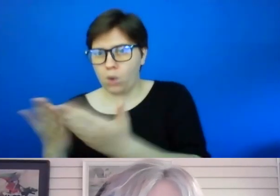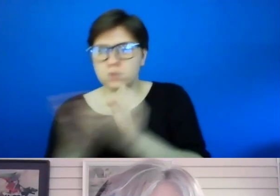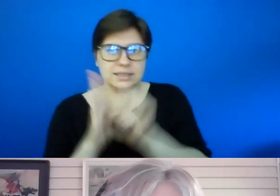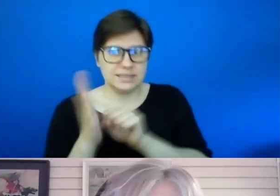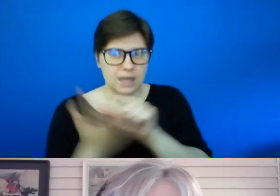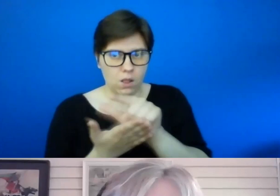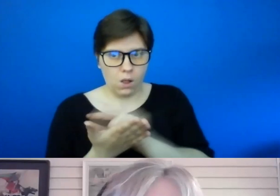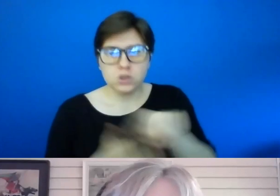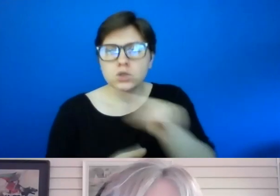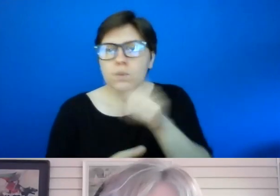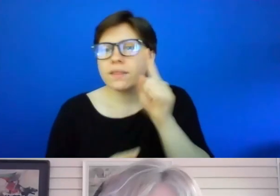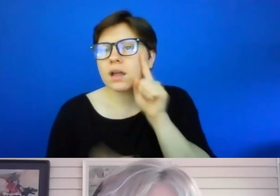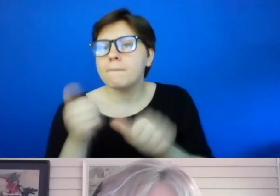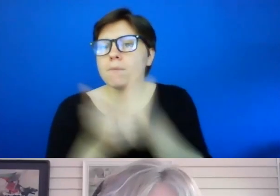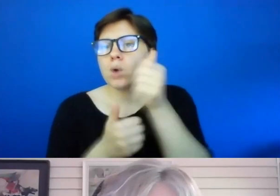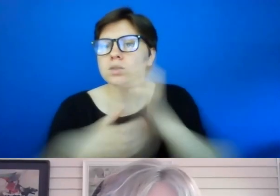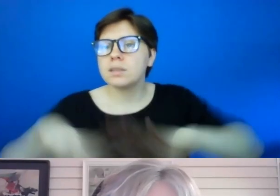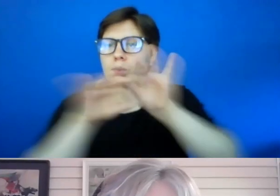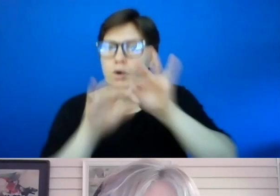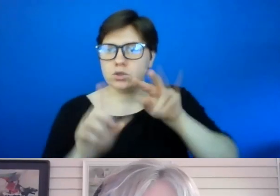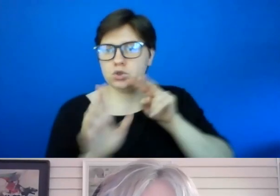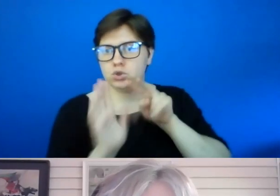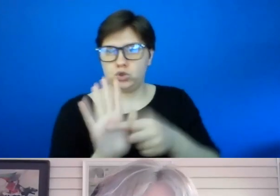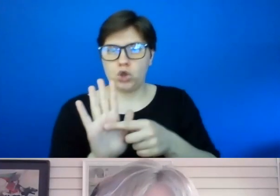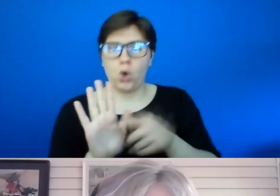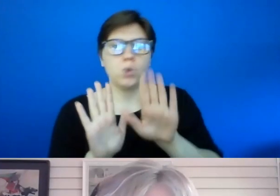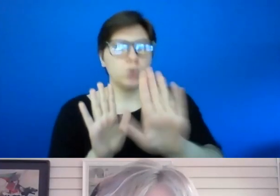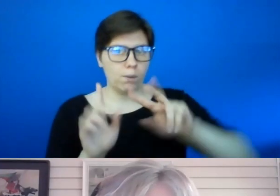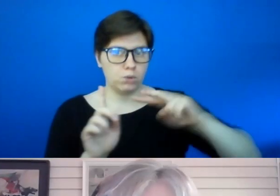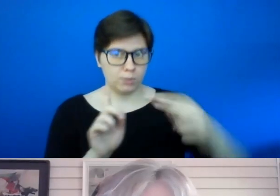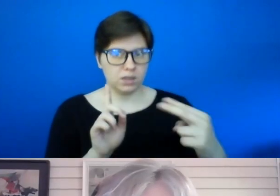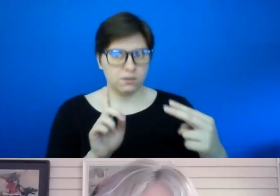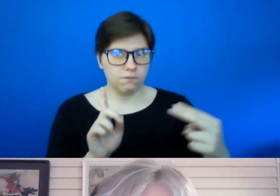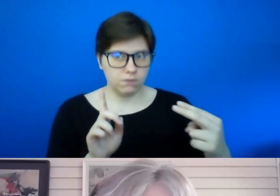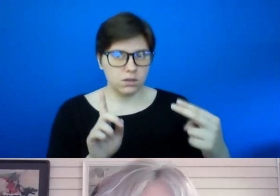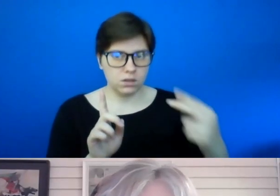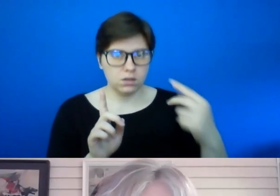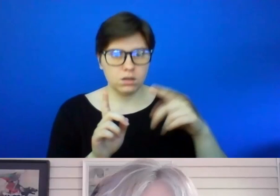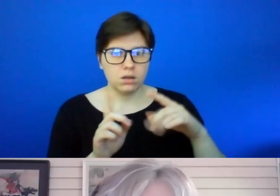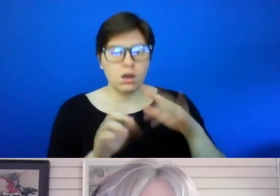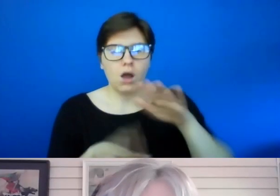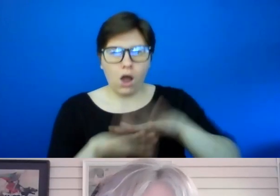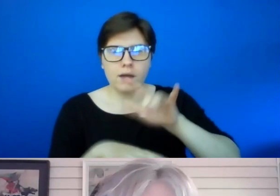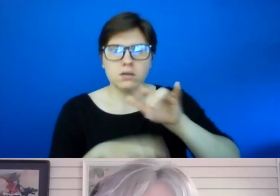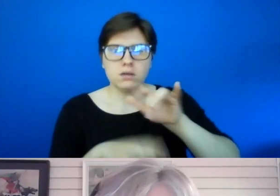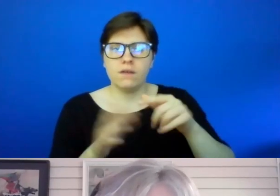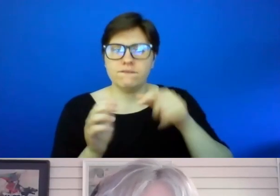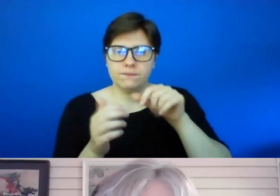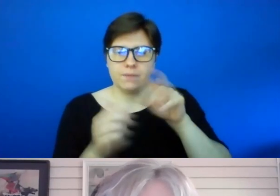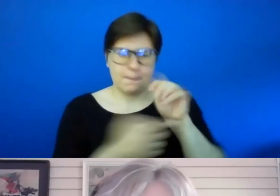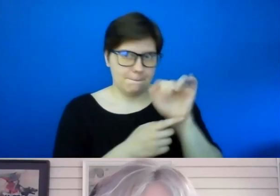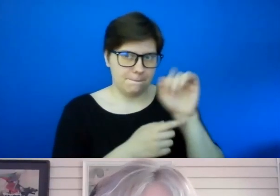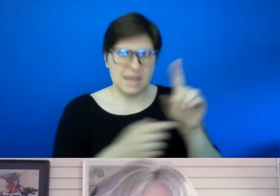most important to illustrate your perspective on the legalization of physician-assisted suicide or medical aid